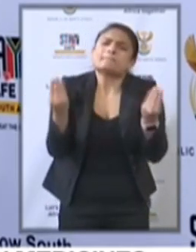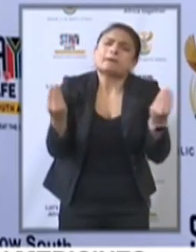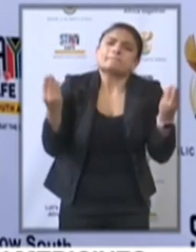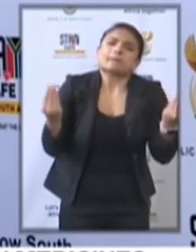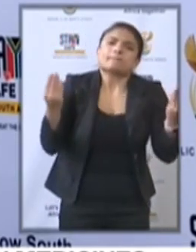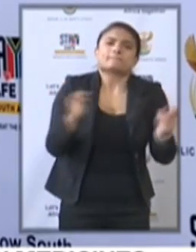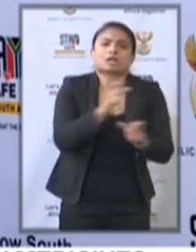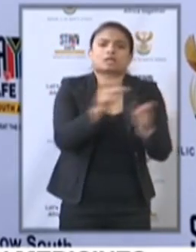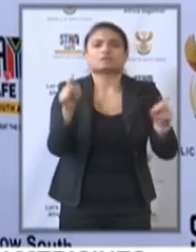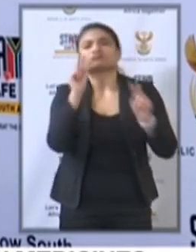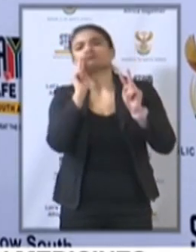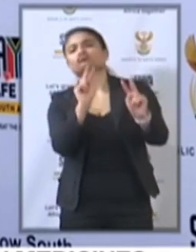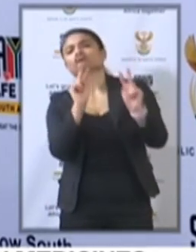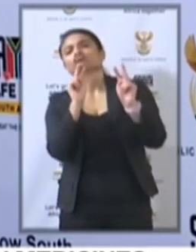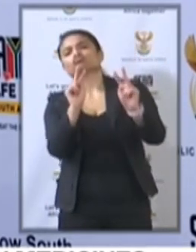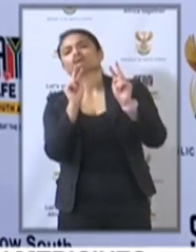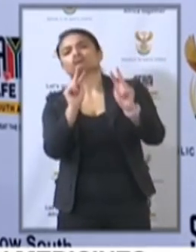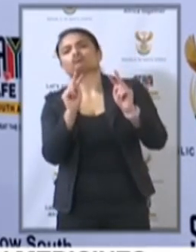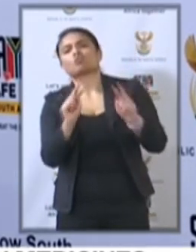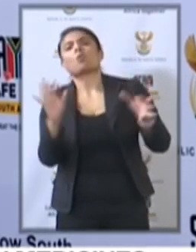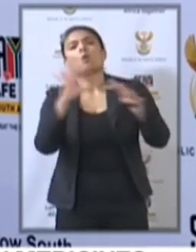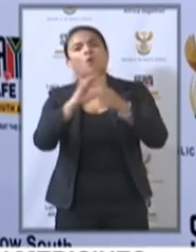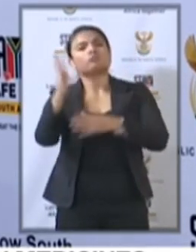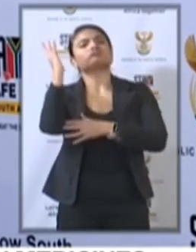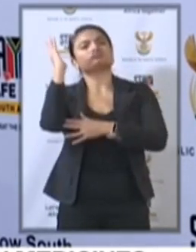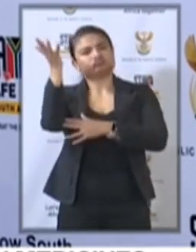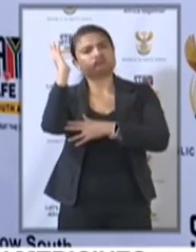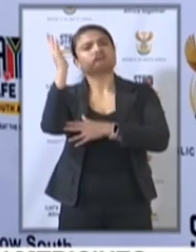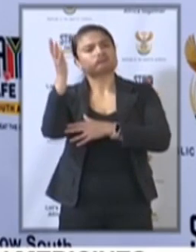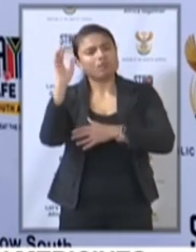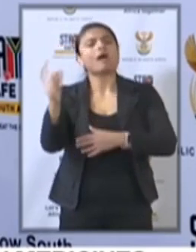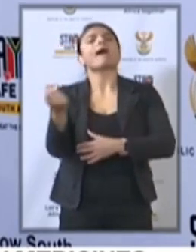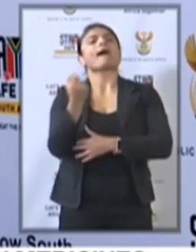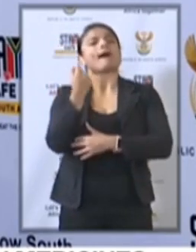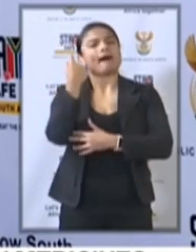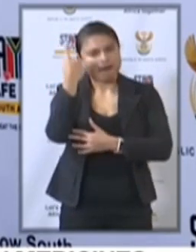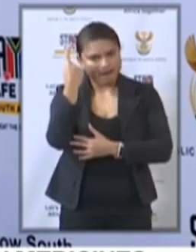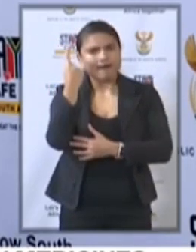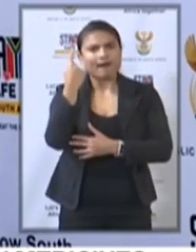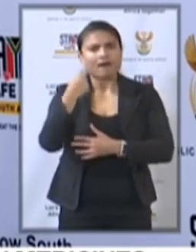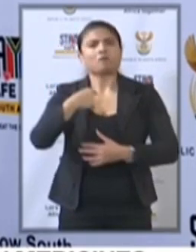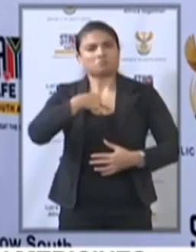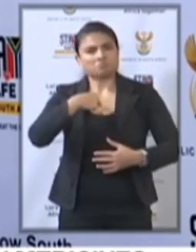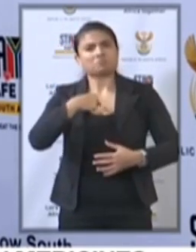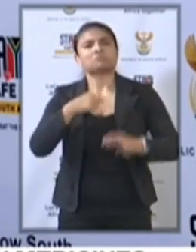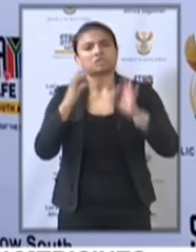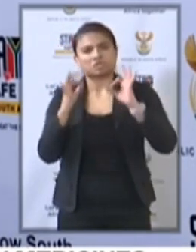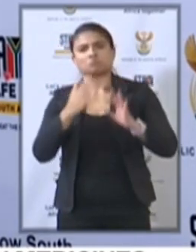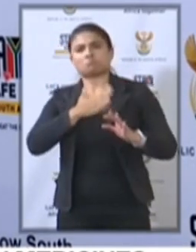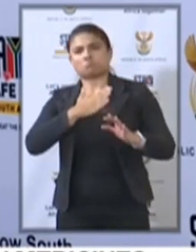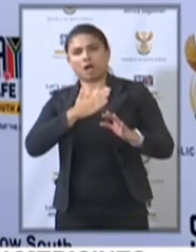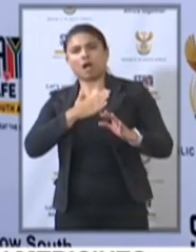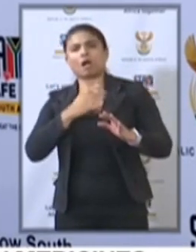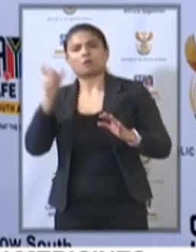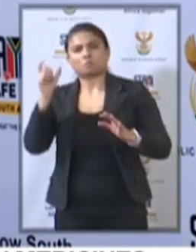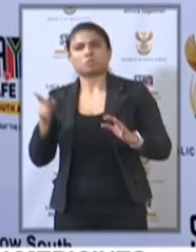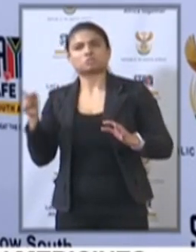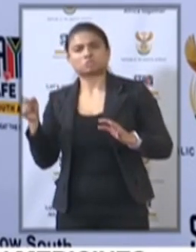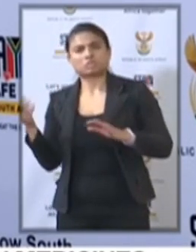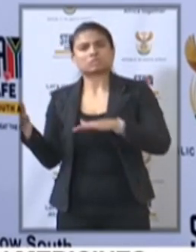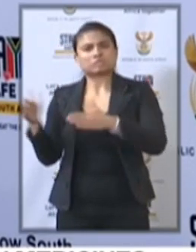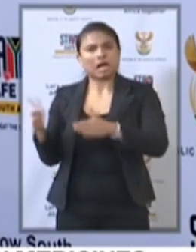watching and listening at home are beginning to know someone who has died as a result of